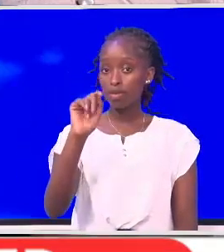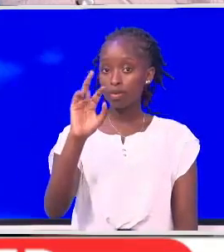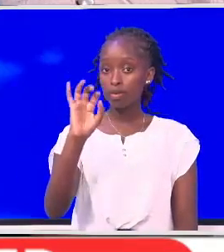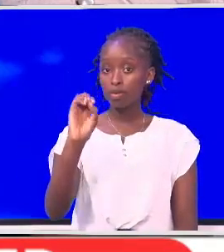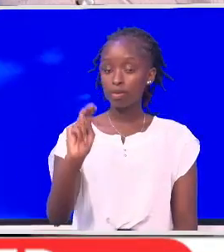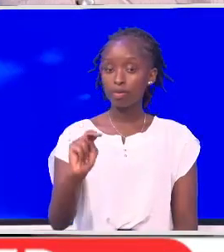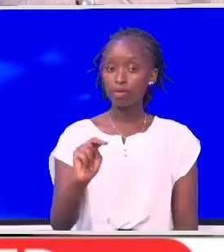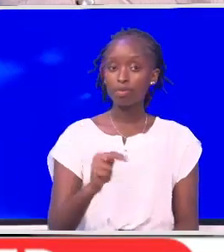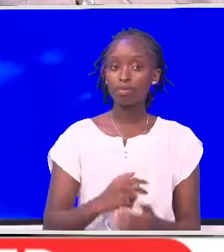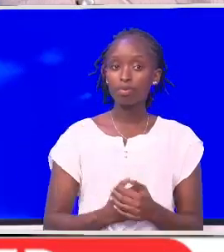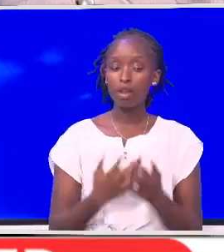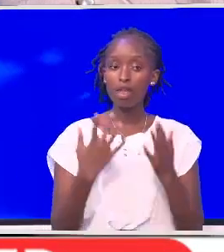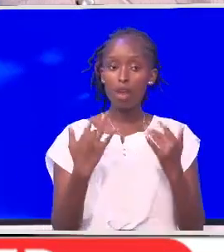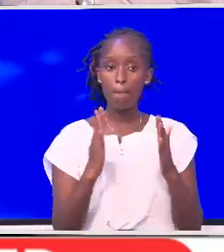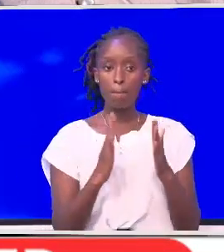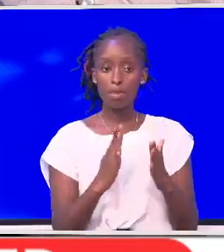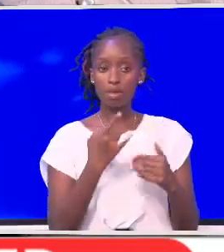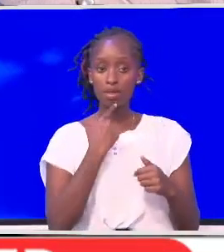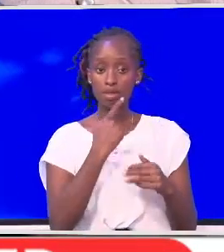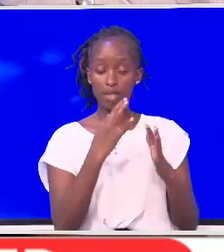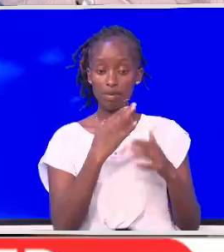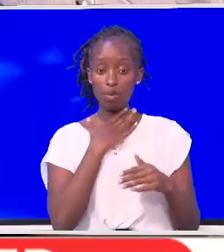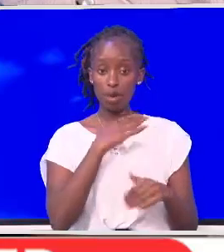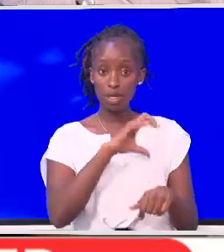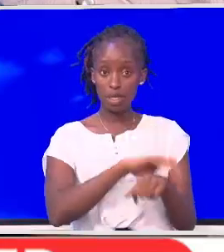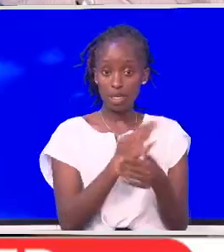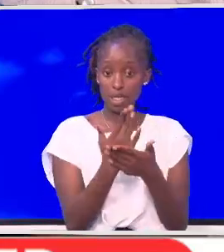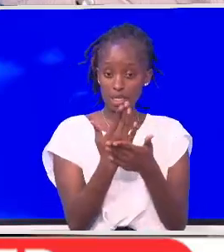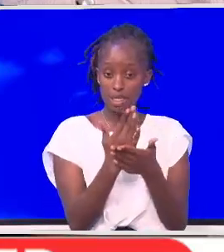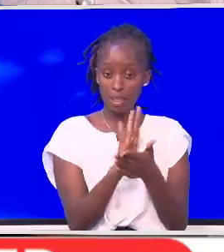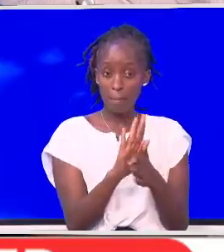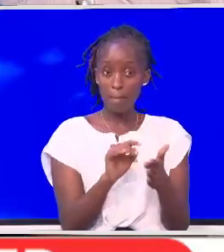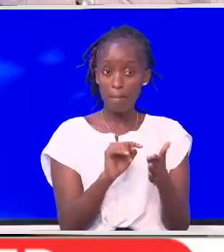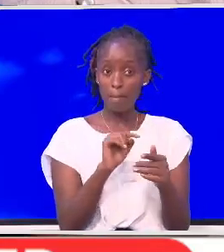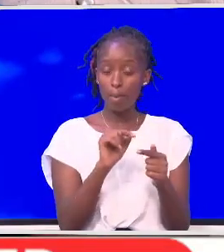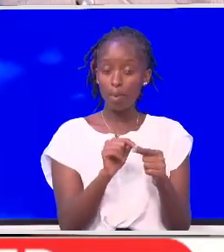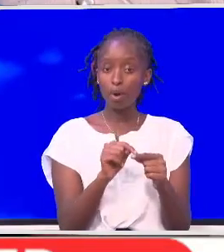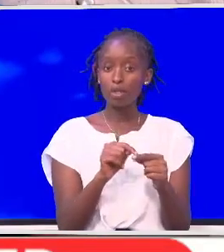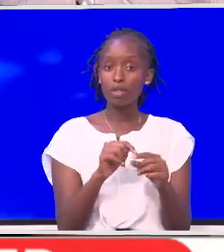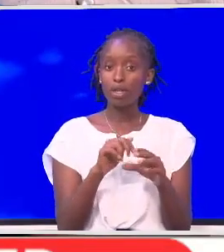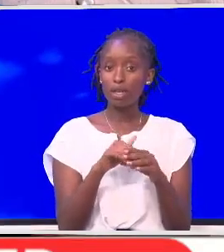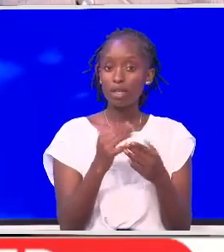kusema anataka kufika point fulani kwa working space fulani.